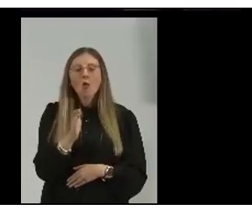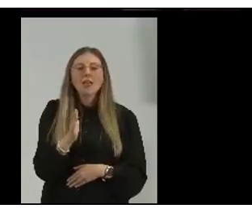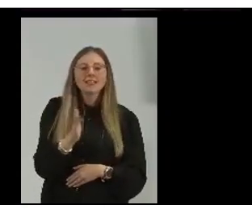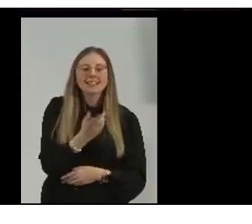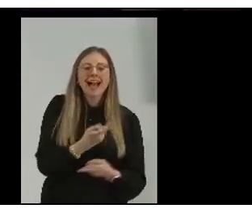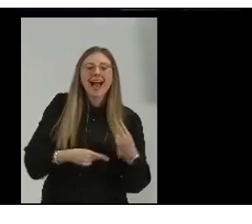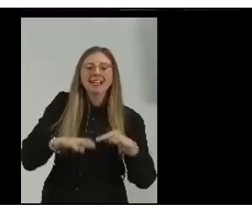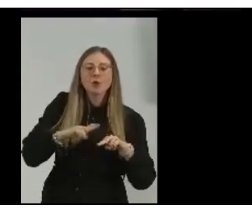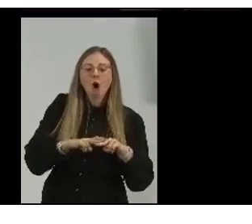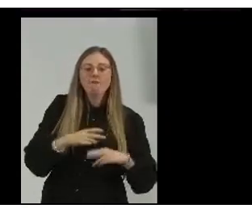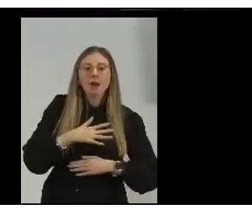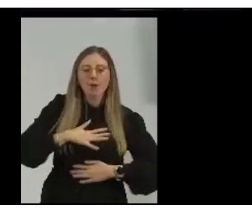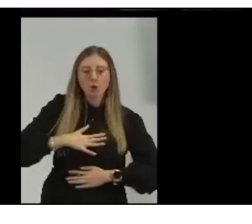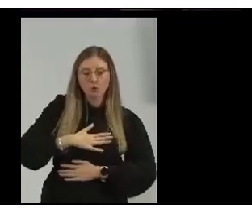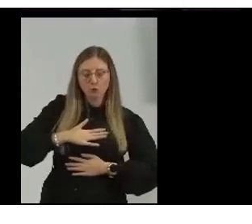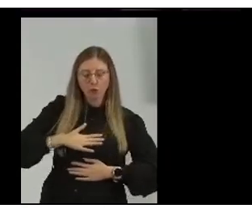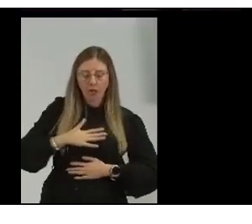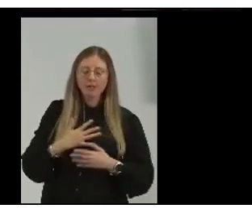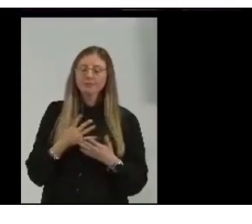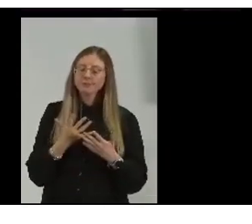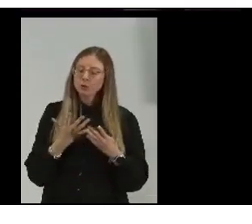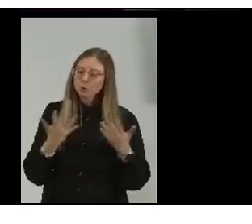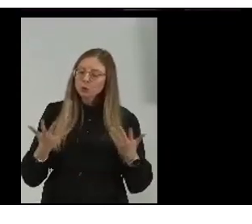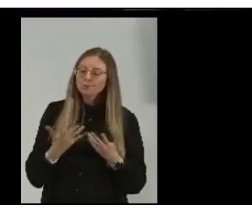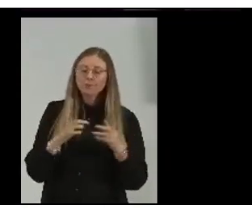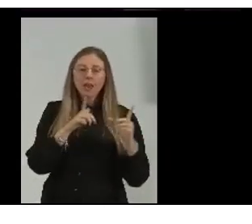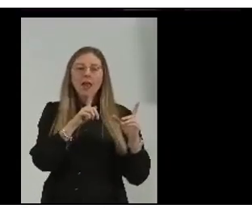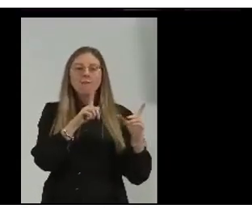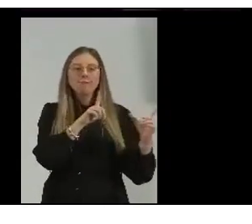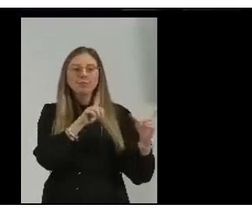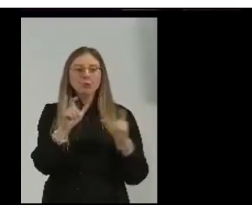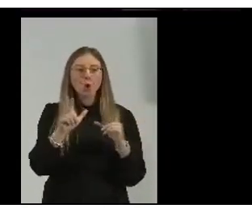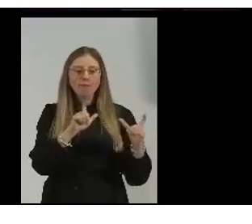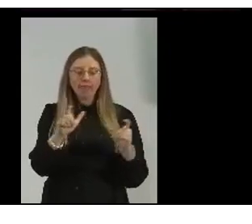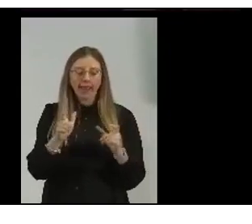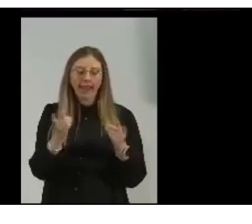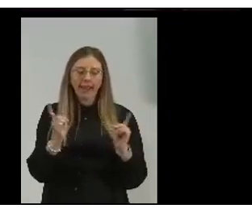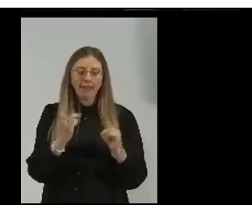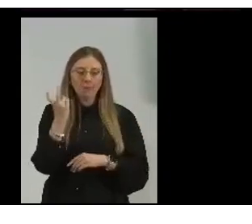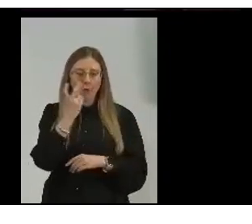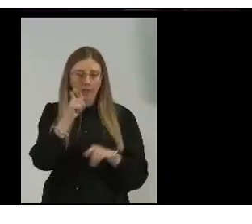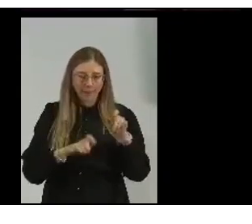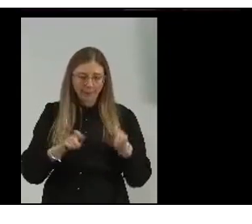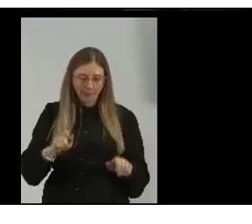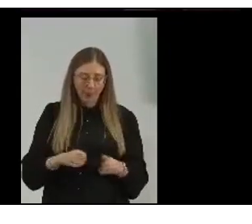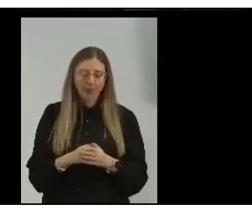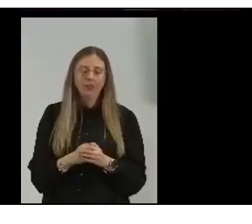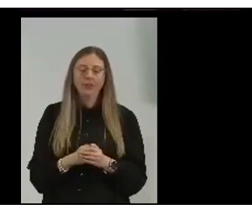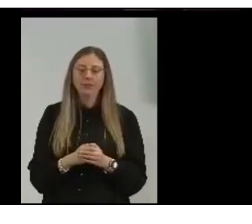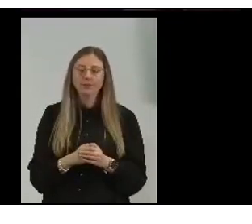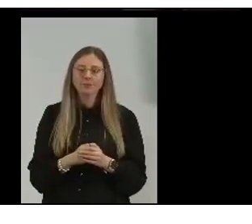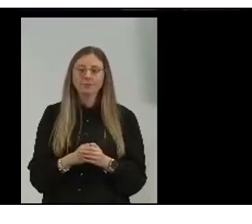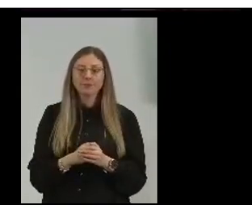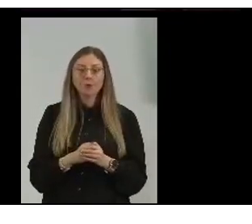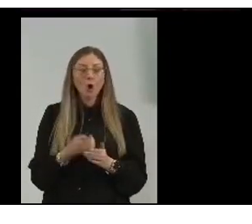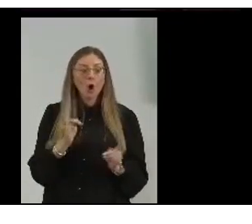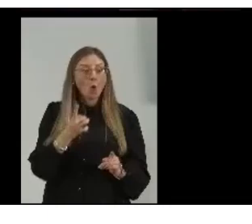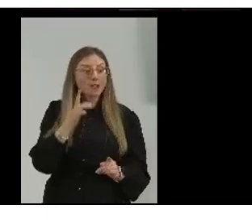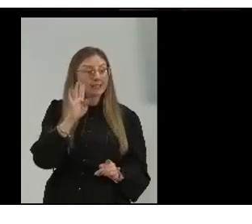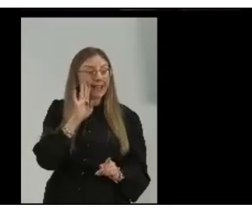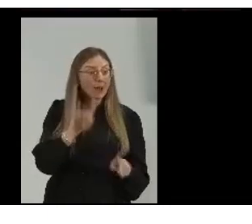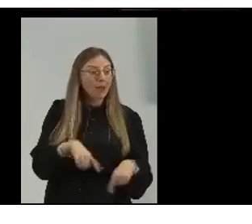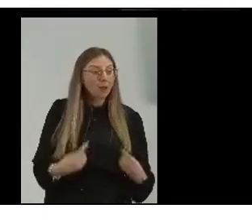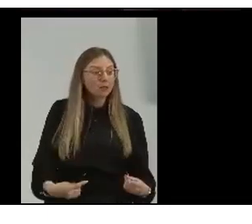photography to blind people as a way to prove that when you focus in the ability and not in the disability, something that sounded impossible was